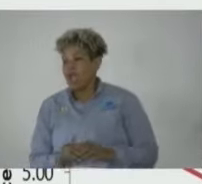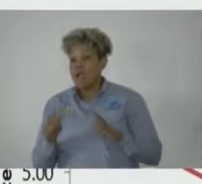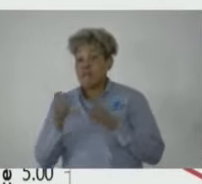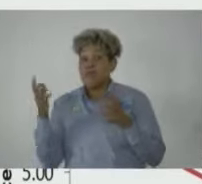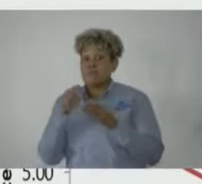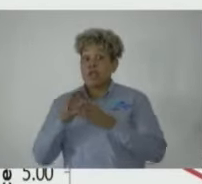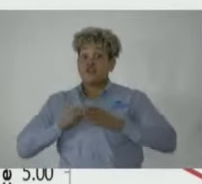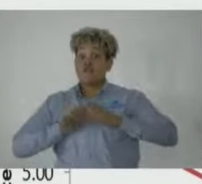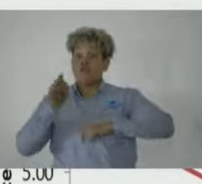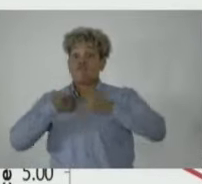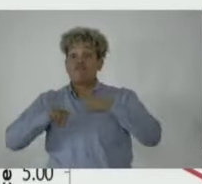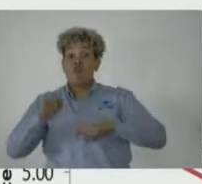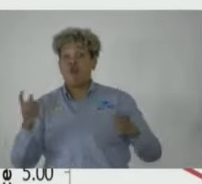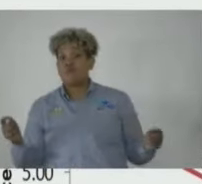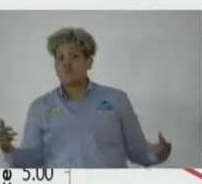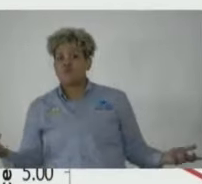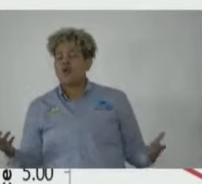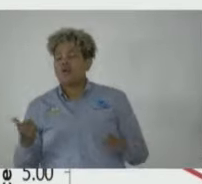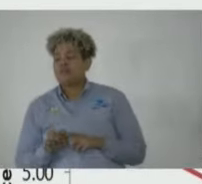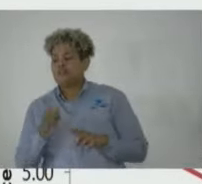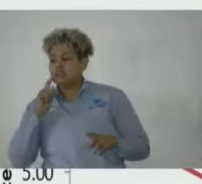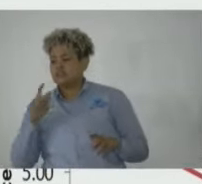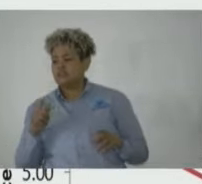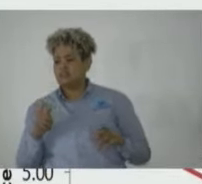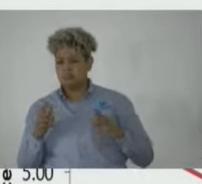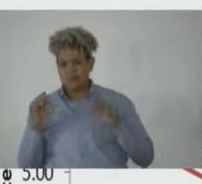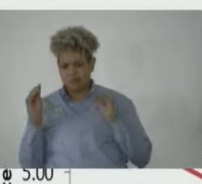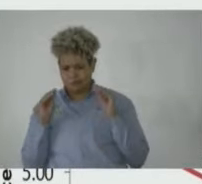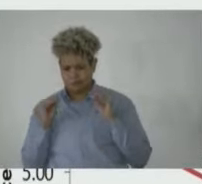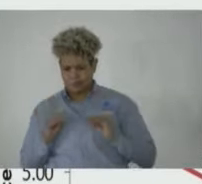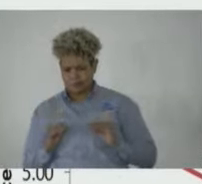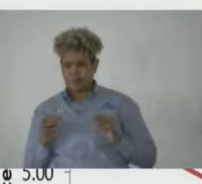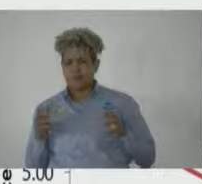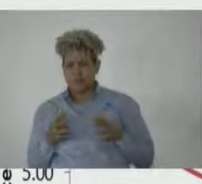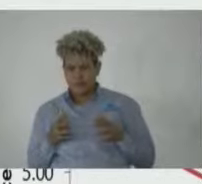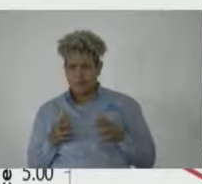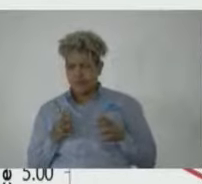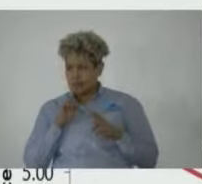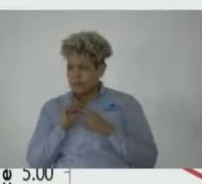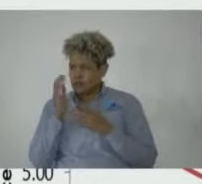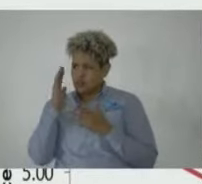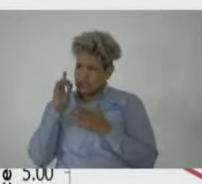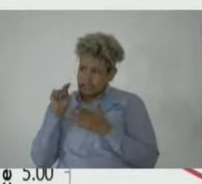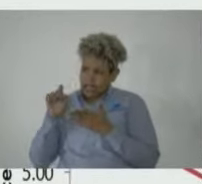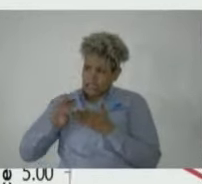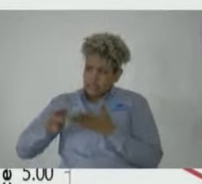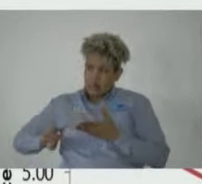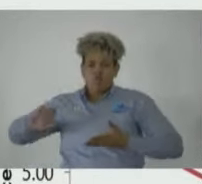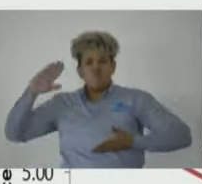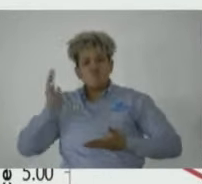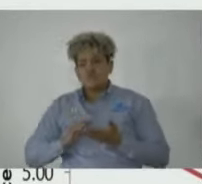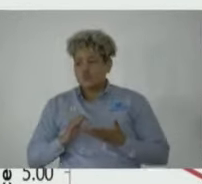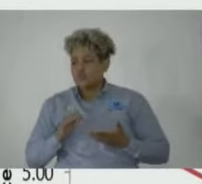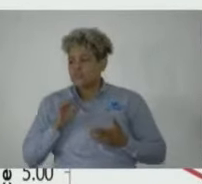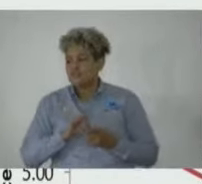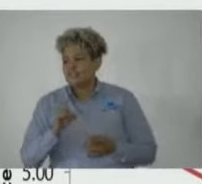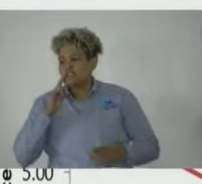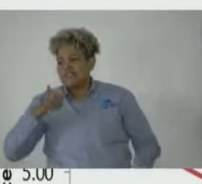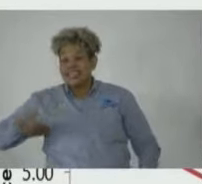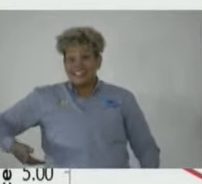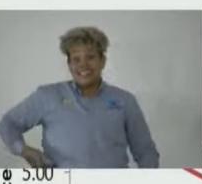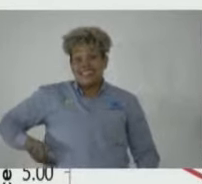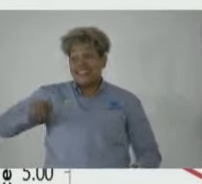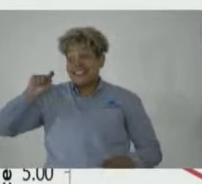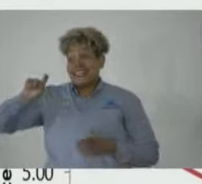reform has been to codify these as much as is possible and to reduce them. Yeah. And as far as discretionary tax waivers